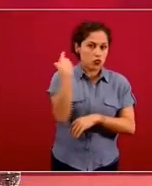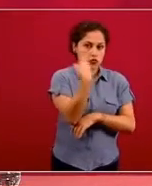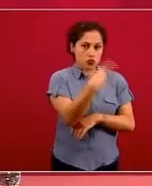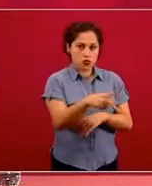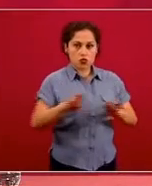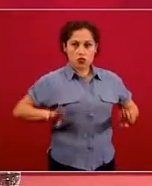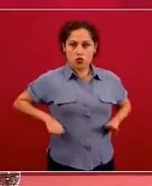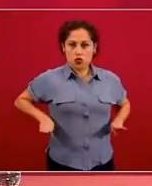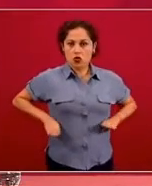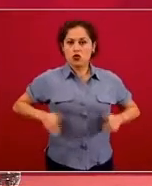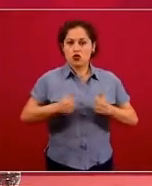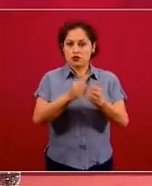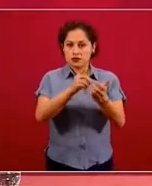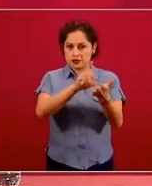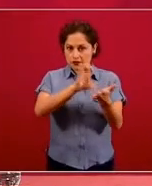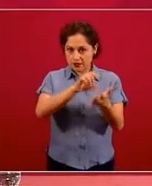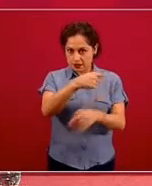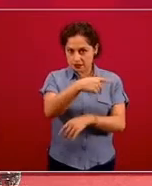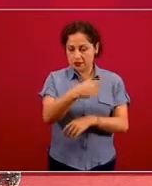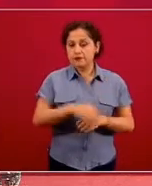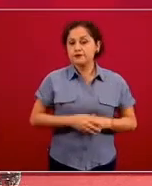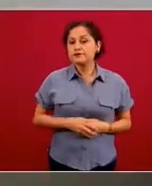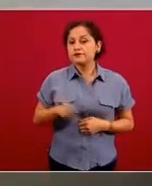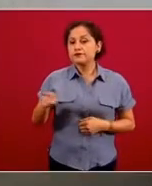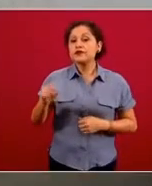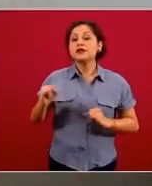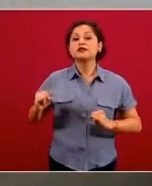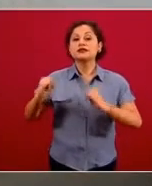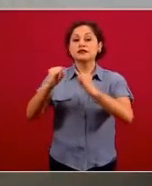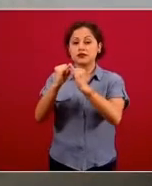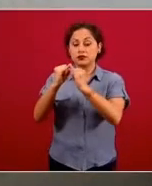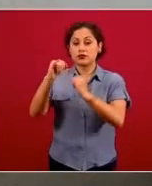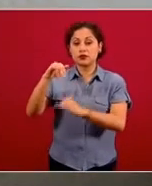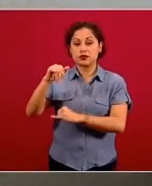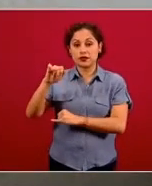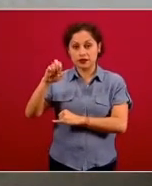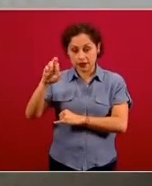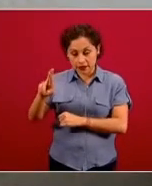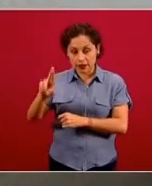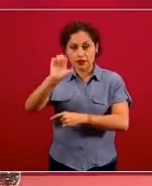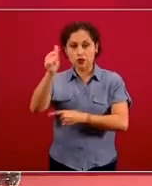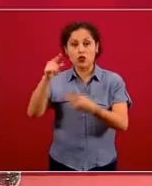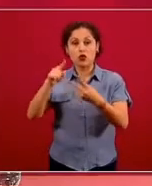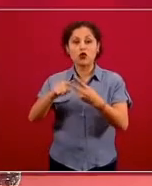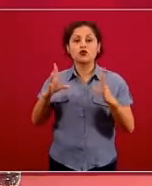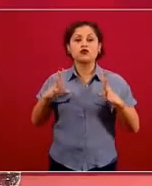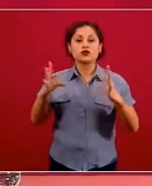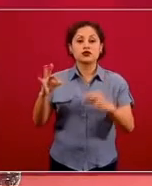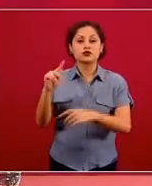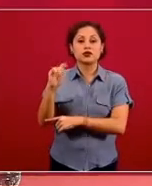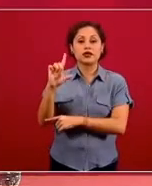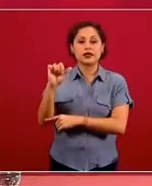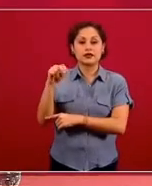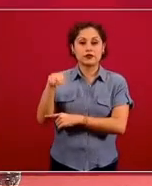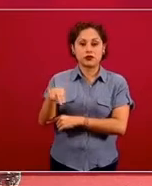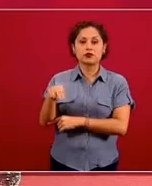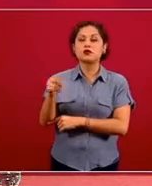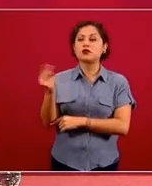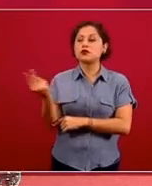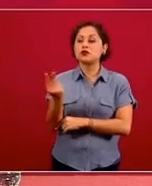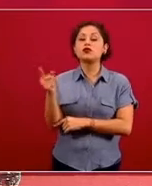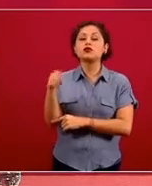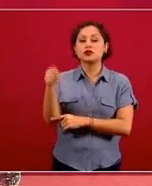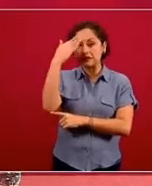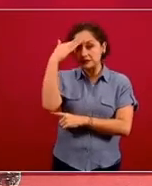pulmonary rehabilitation. One of those is the National Respiratory Institute, and the other one is the